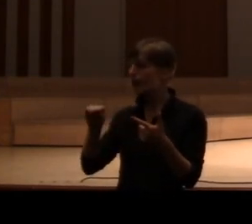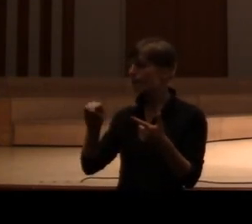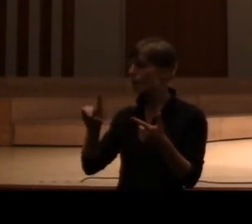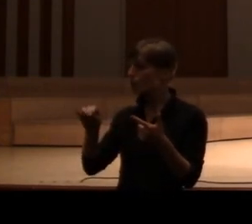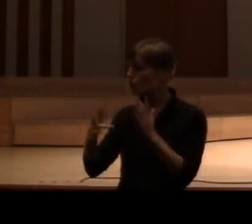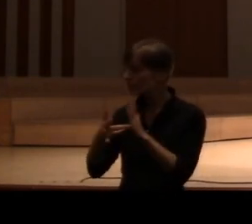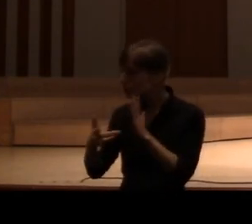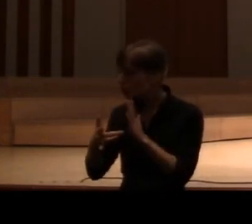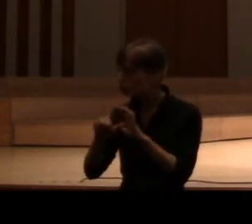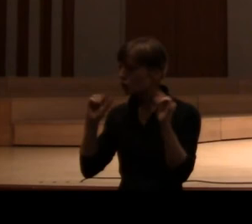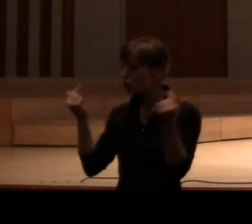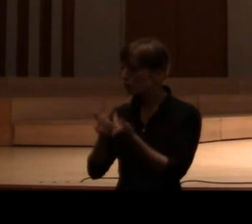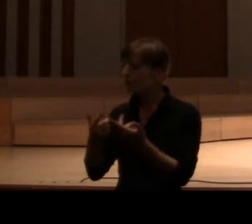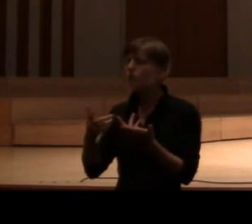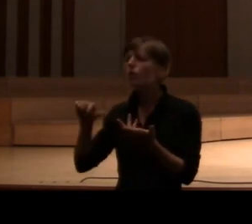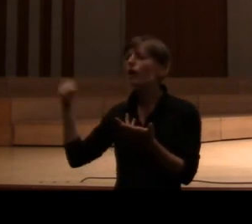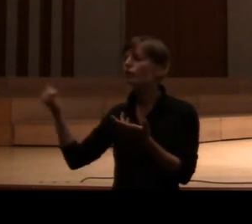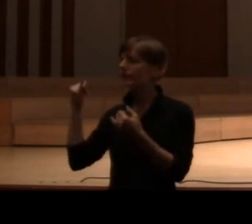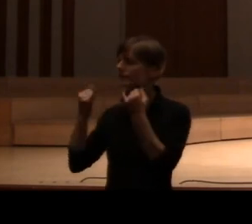authentic audience?